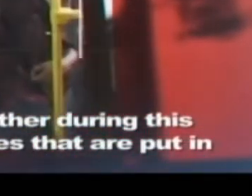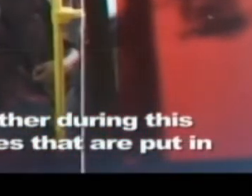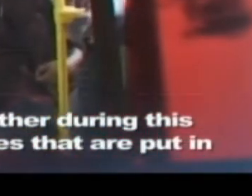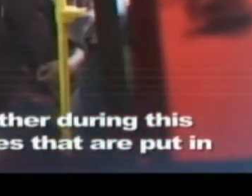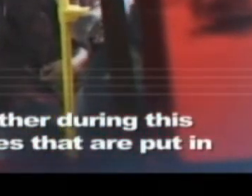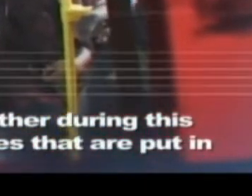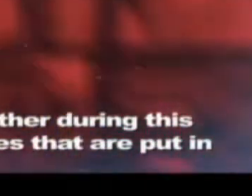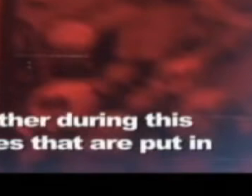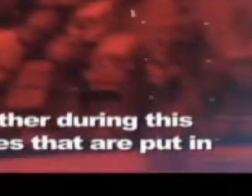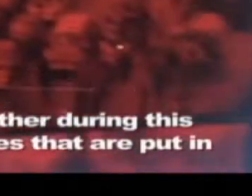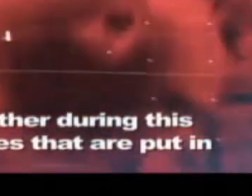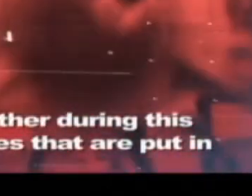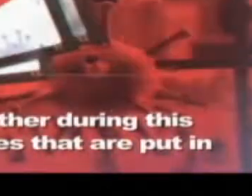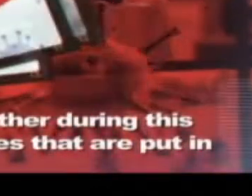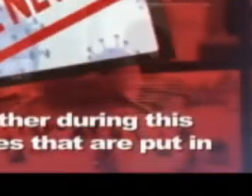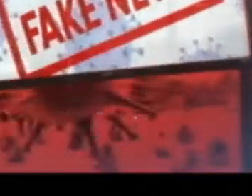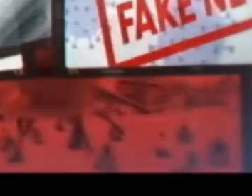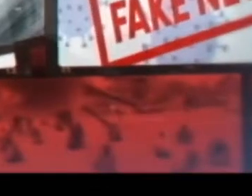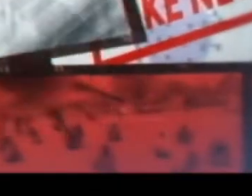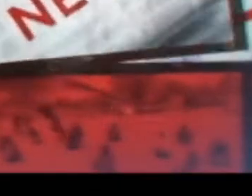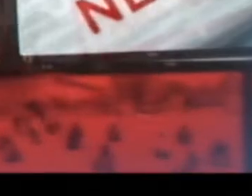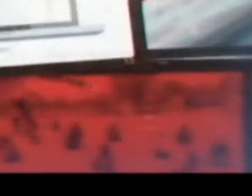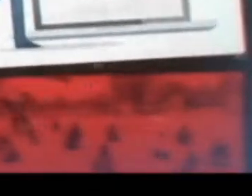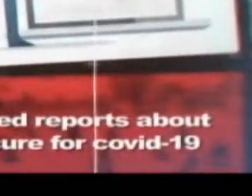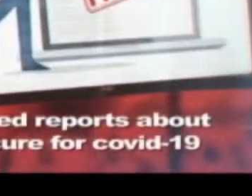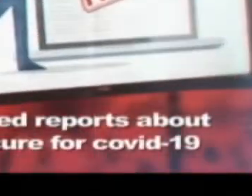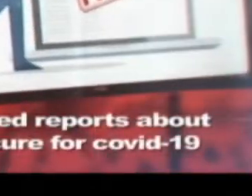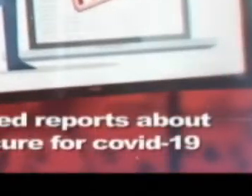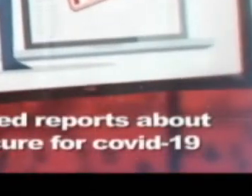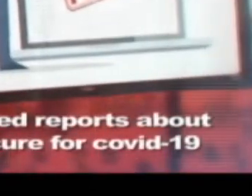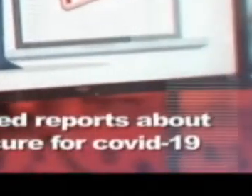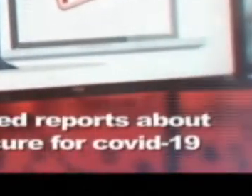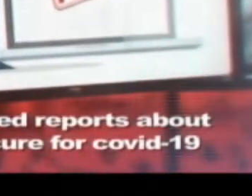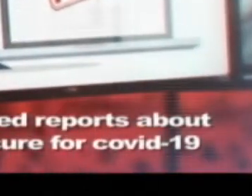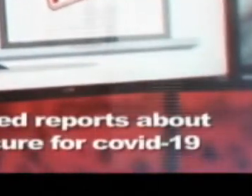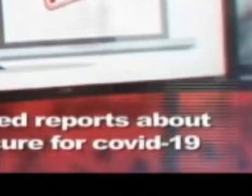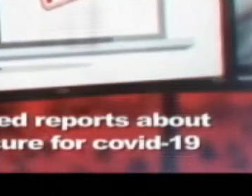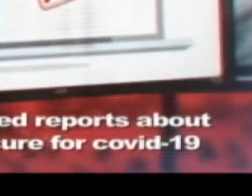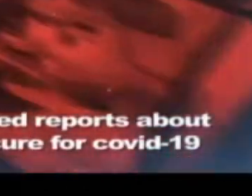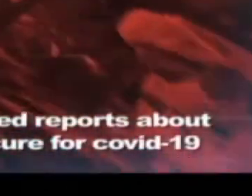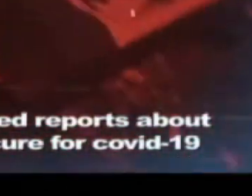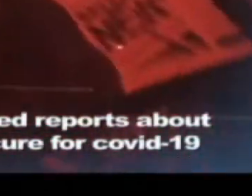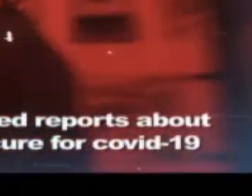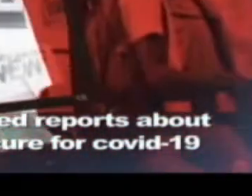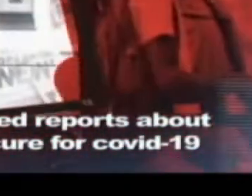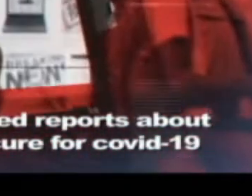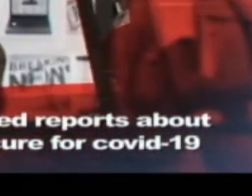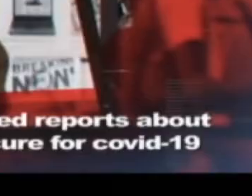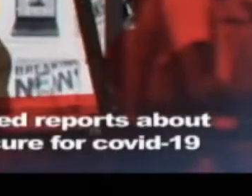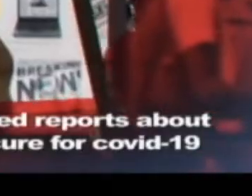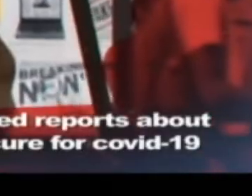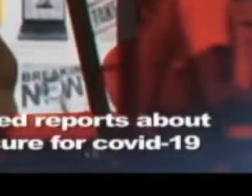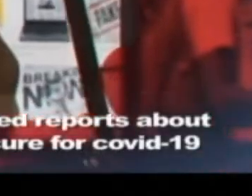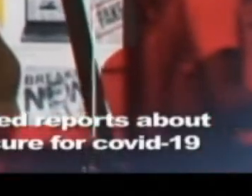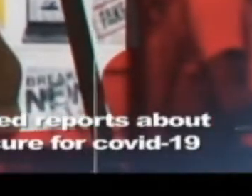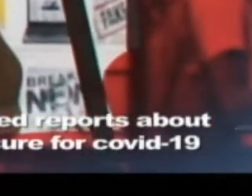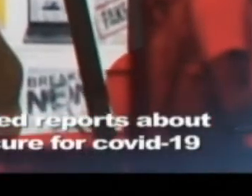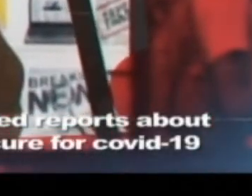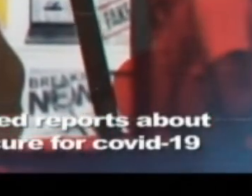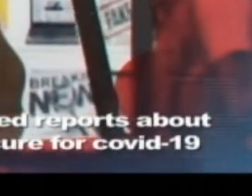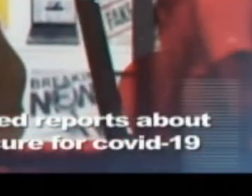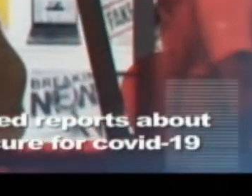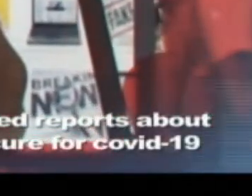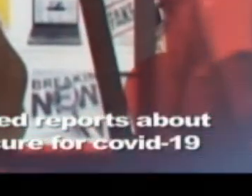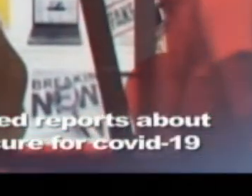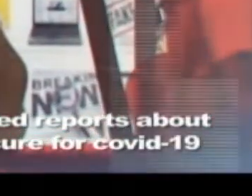in place. Take responsibility. Stop spreading fake news and unverified reports about the coronavirus. There